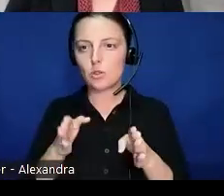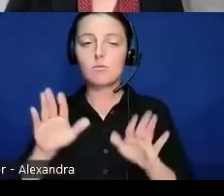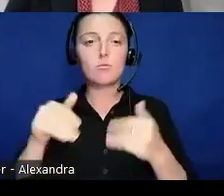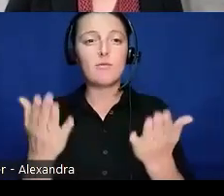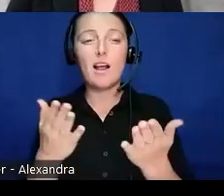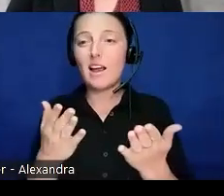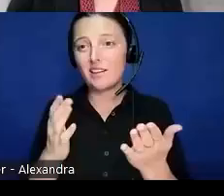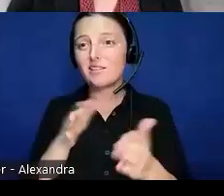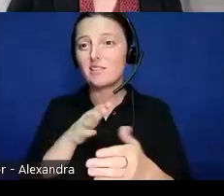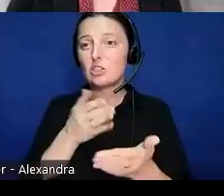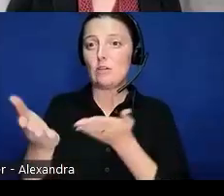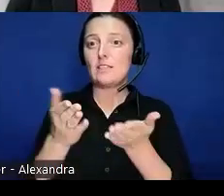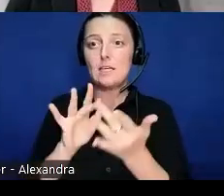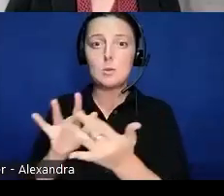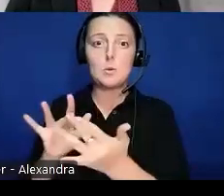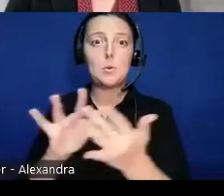our small team.